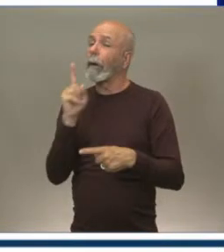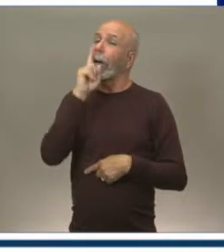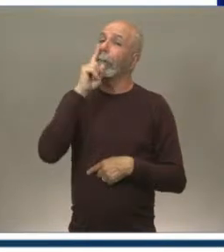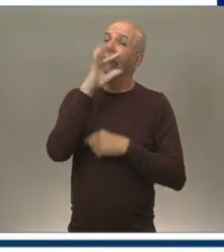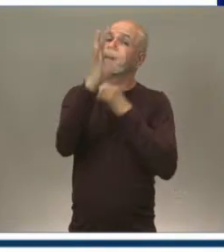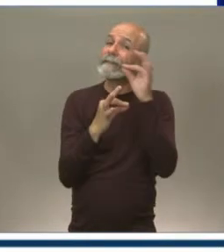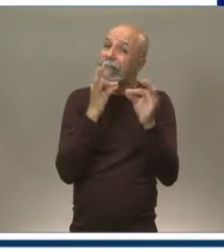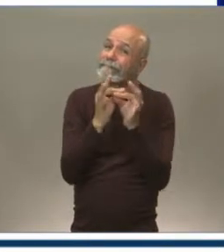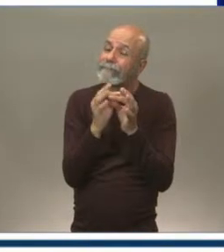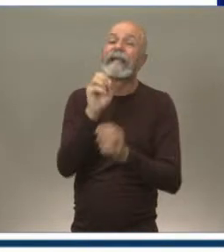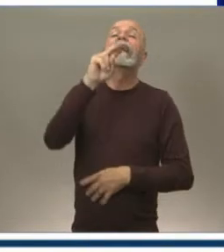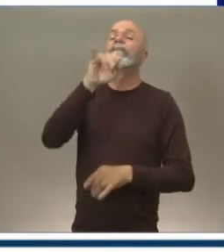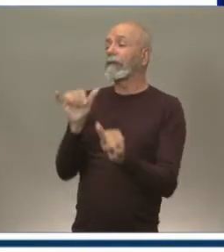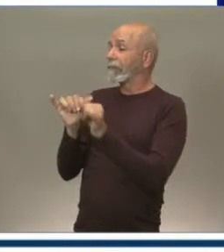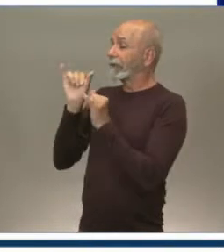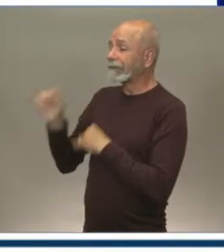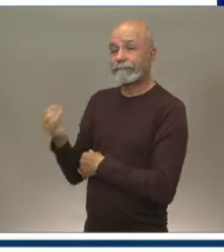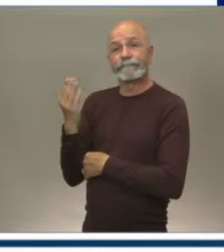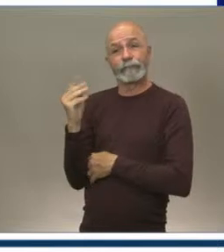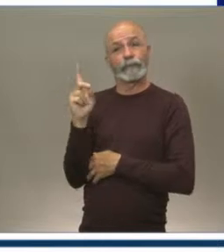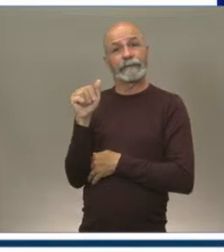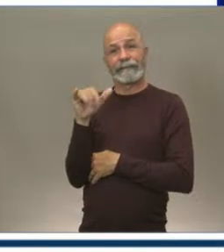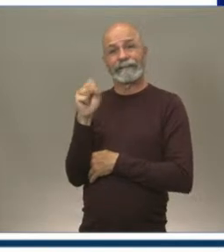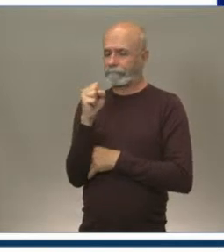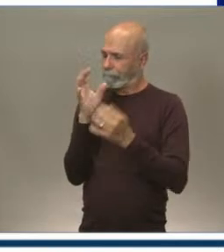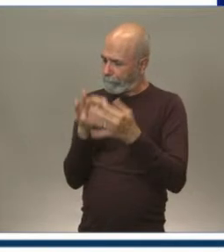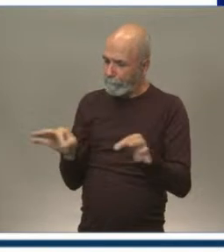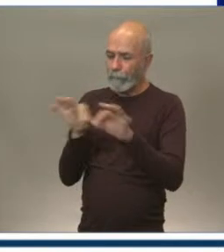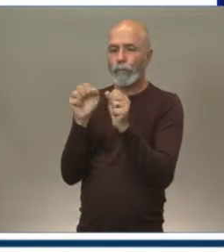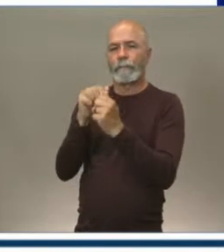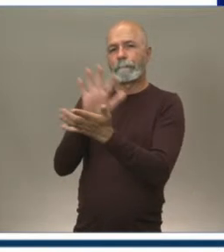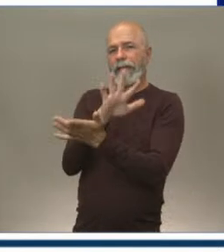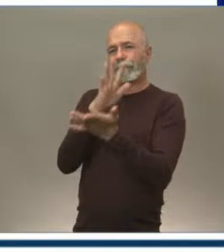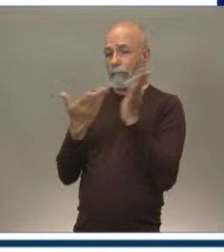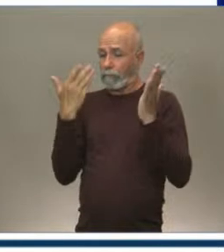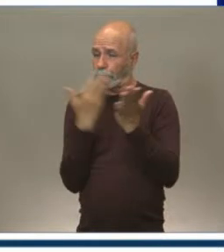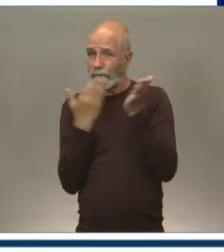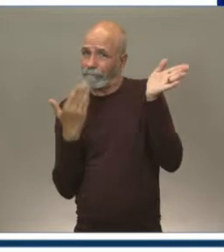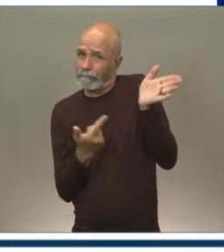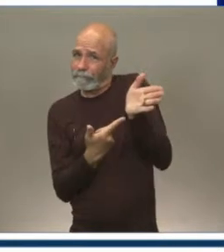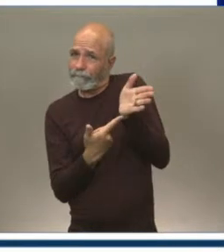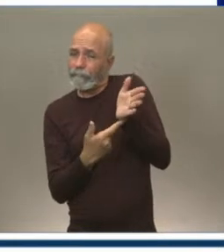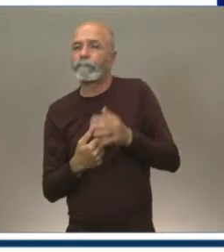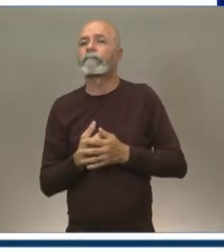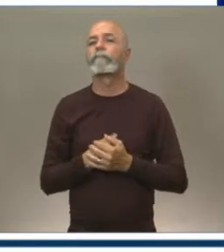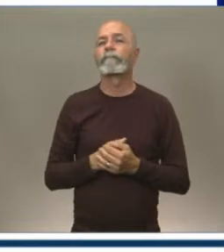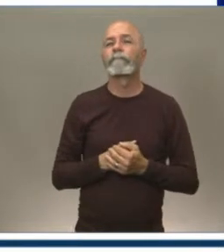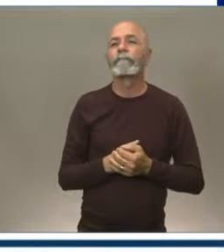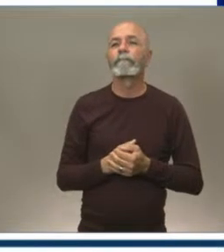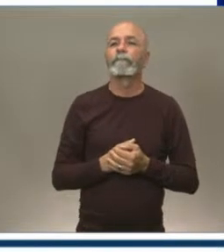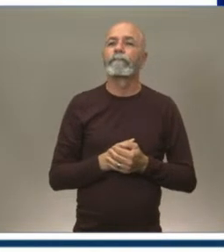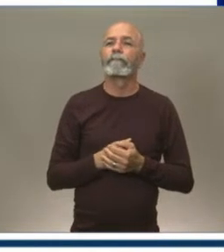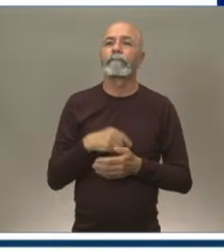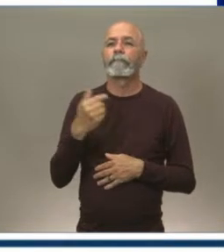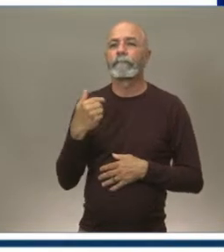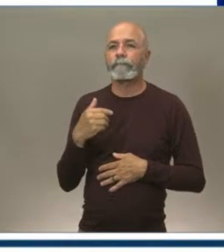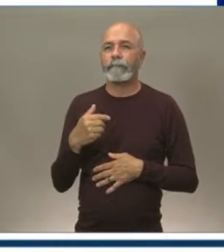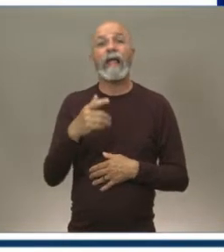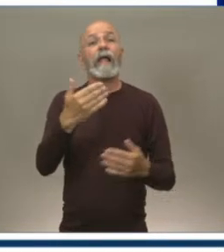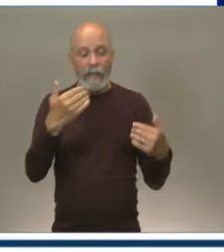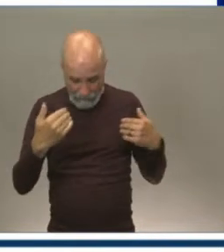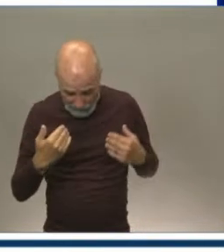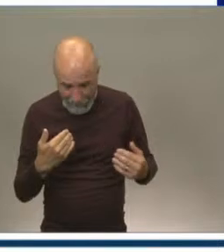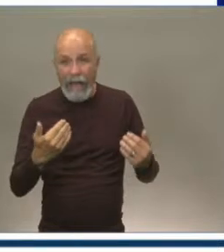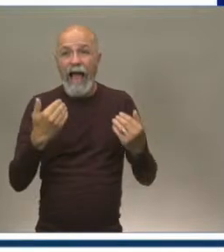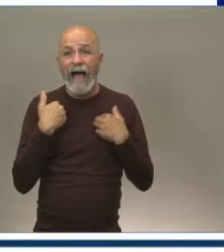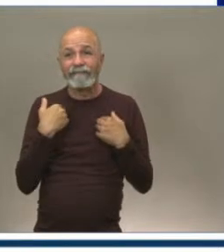that documentation. Some of you are on that modified isolation, and then the change we made for hotspots within the country was a